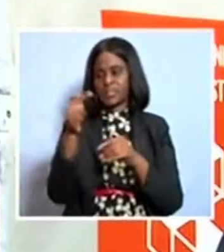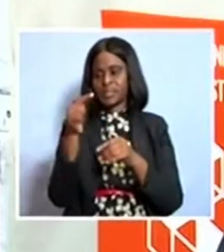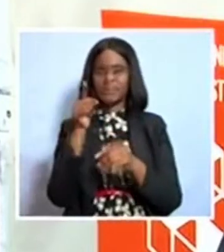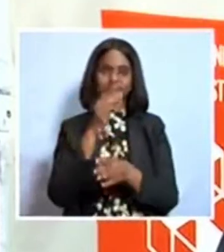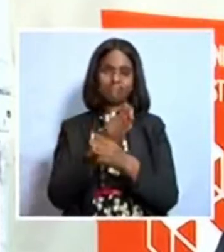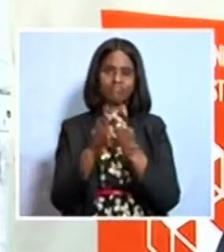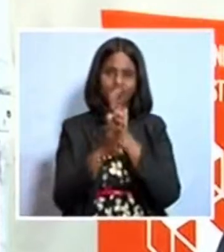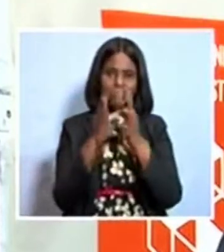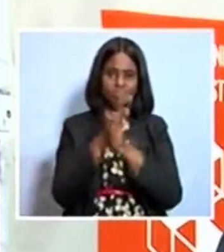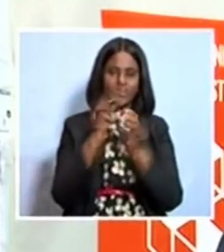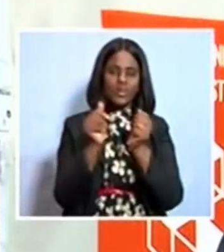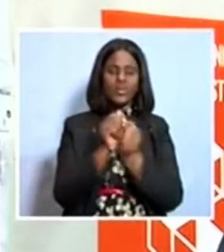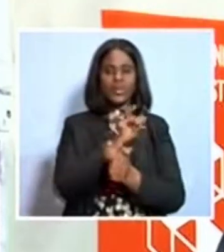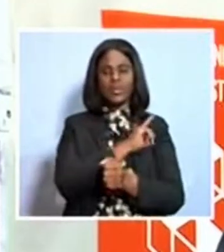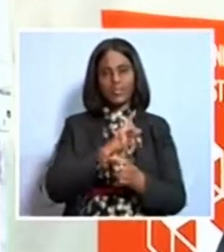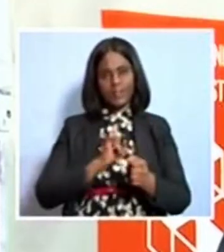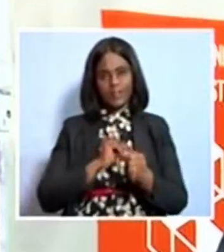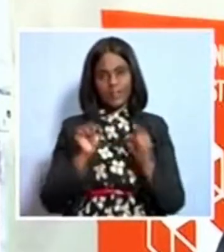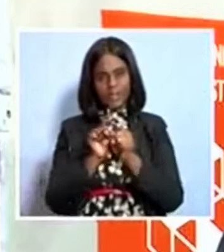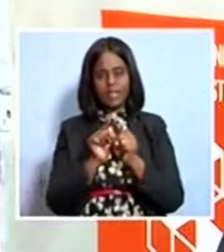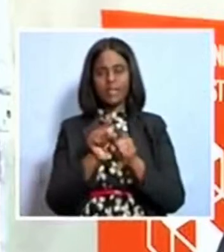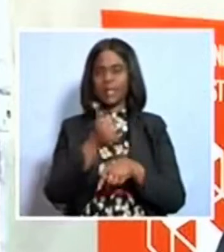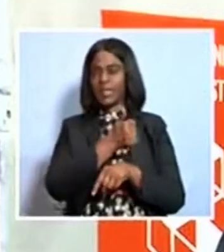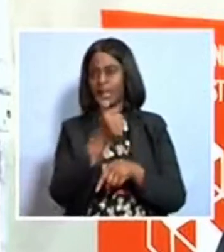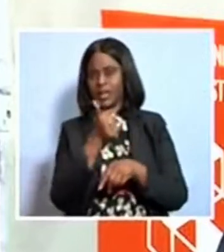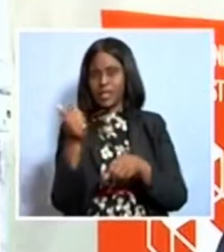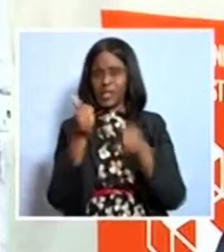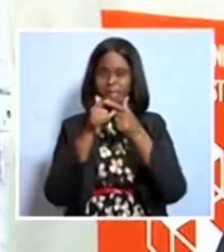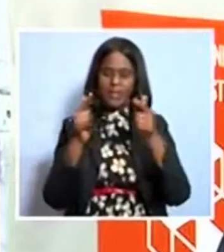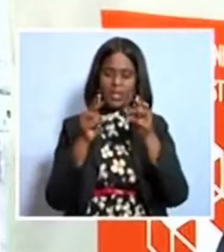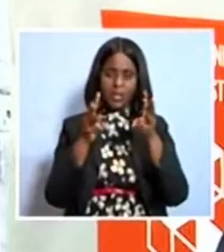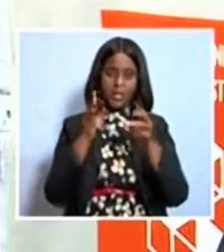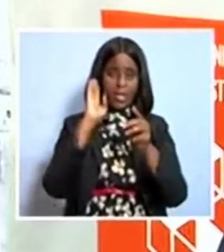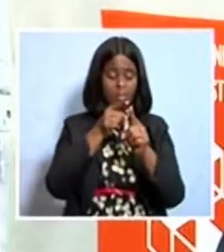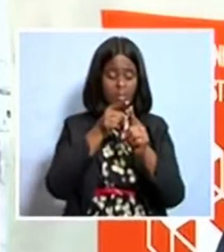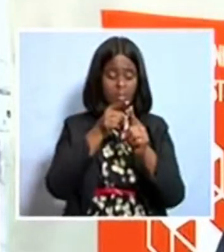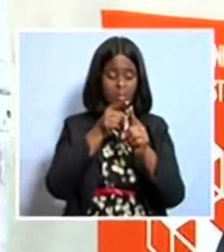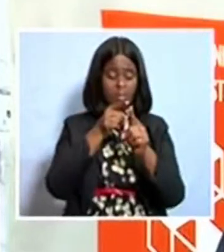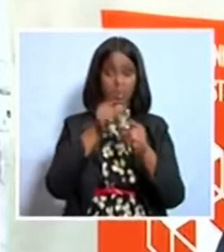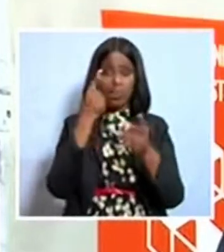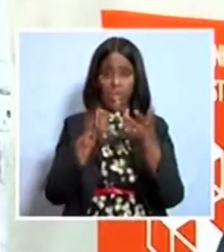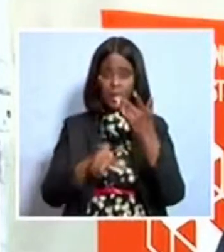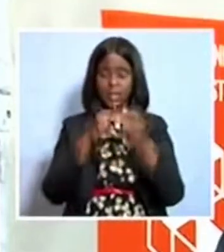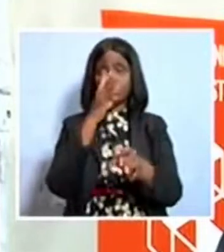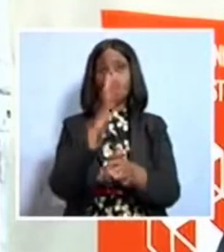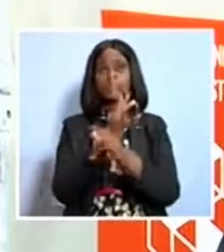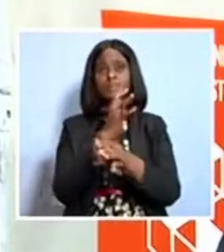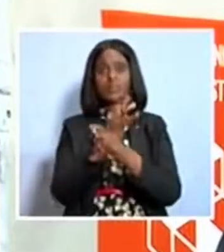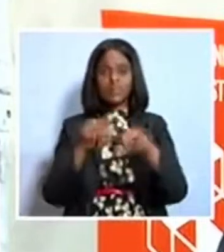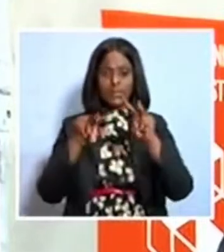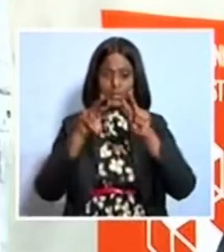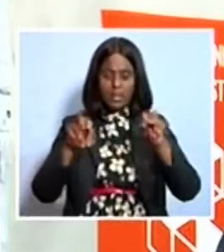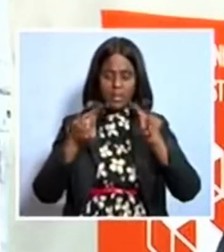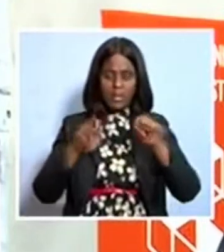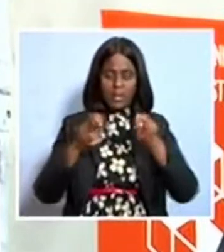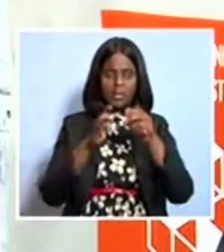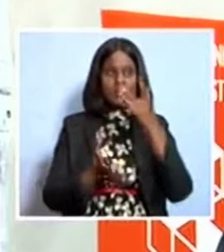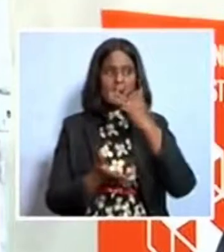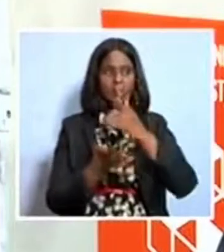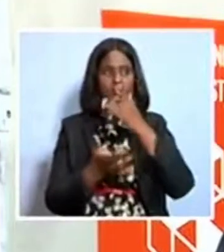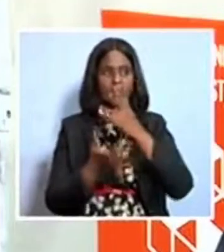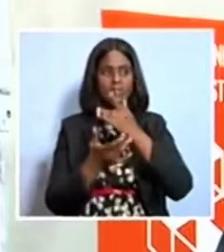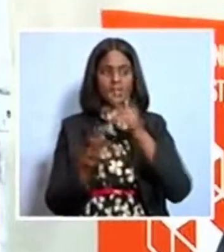and industrialization. And another big component of this goal is science, research, technology,